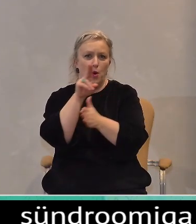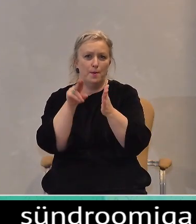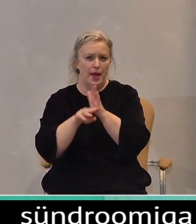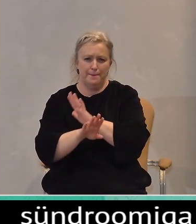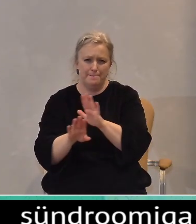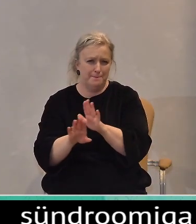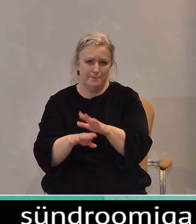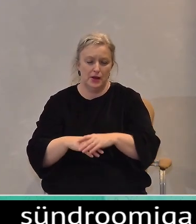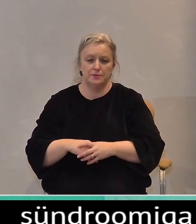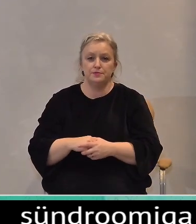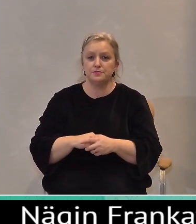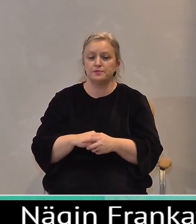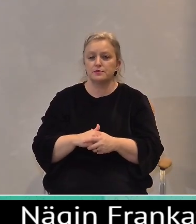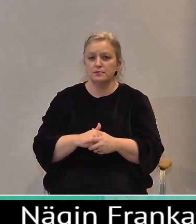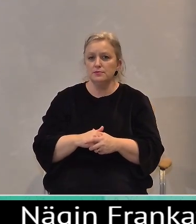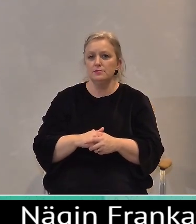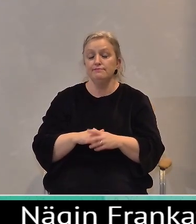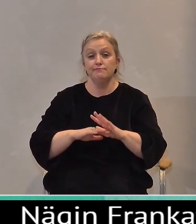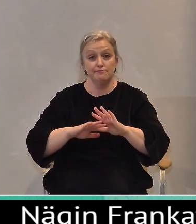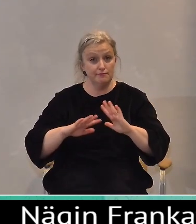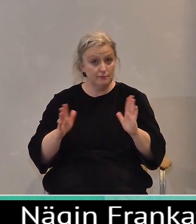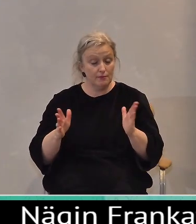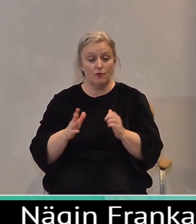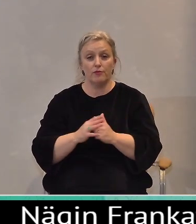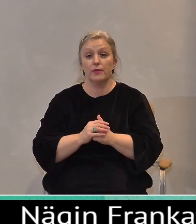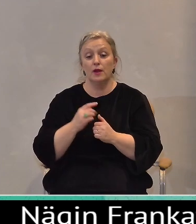any kind of acquired issue.